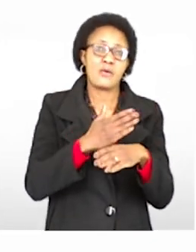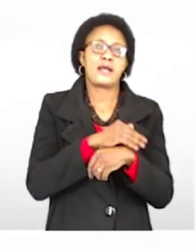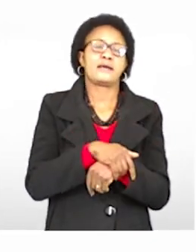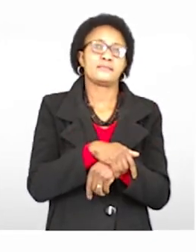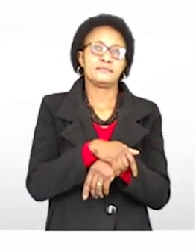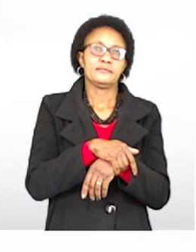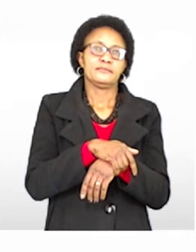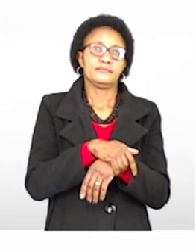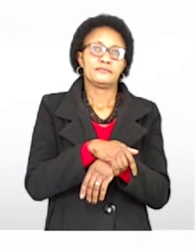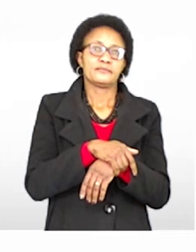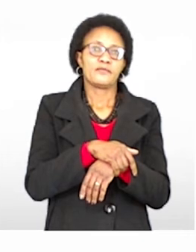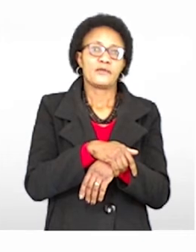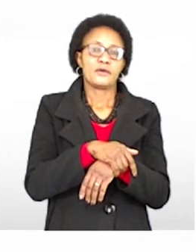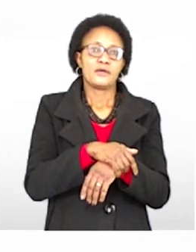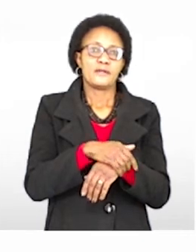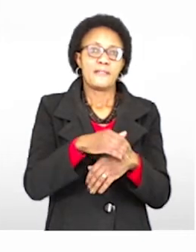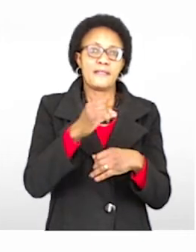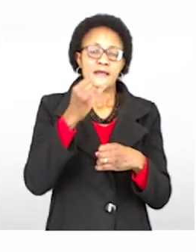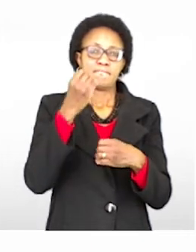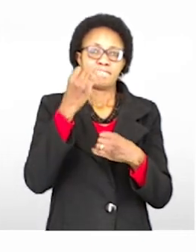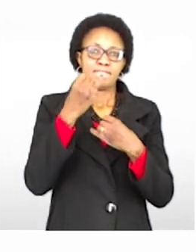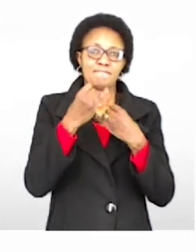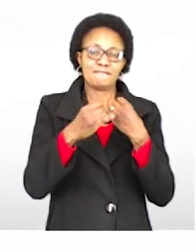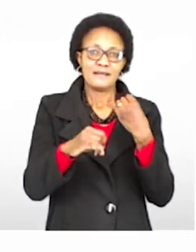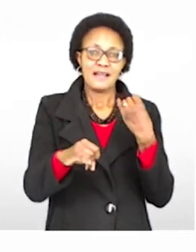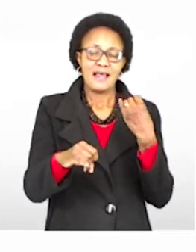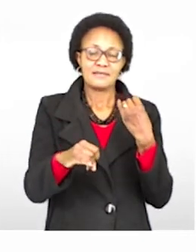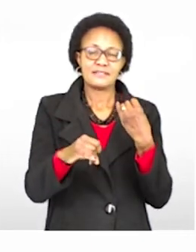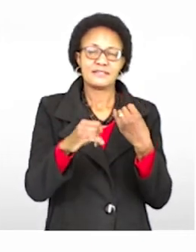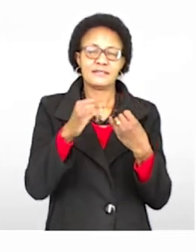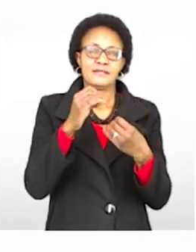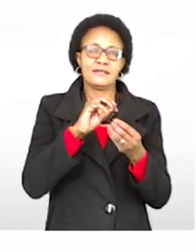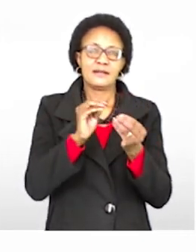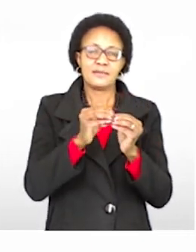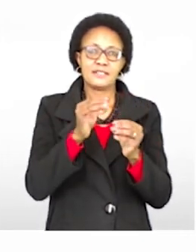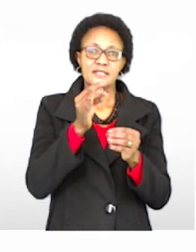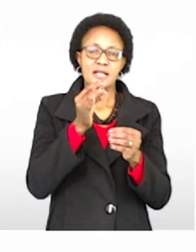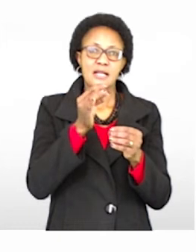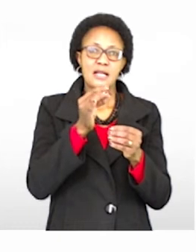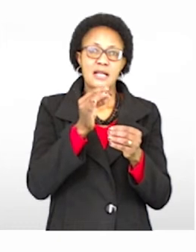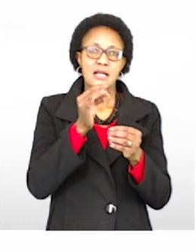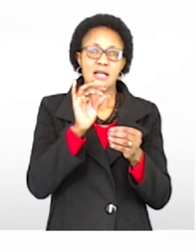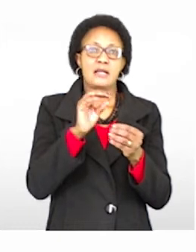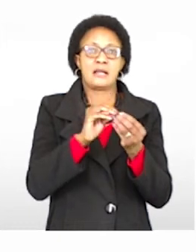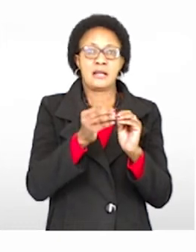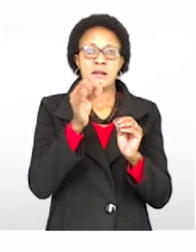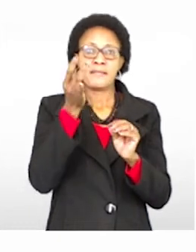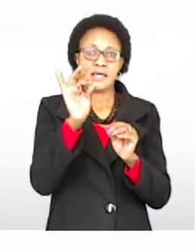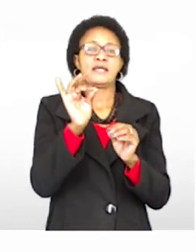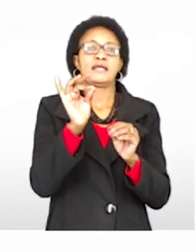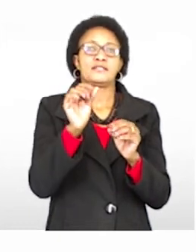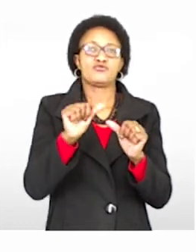can see, the last number there is our number for today, number 8. I hope you enjoy yourselves.